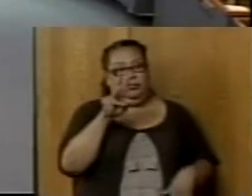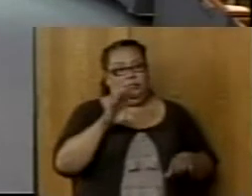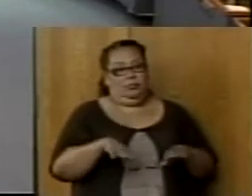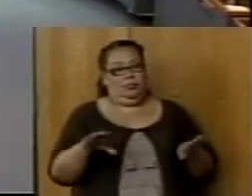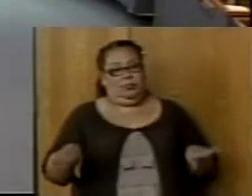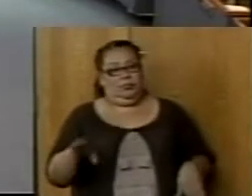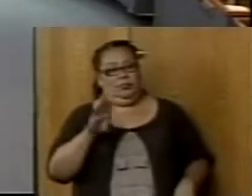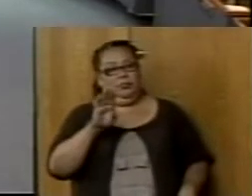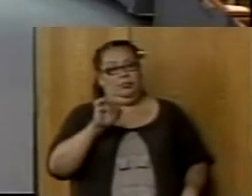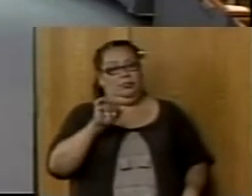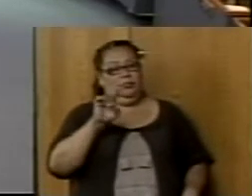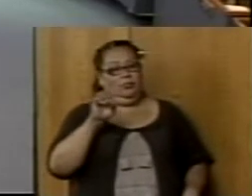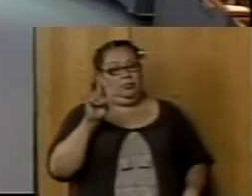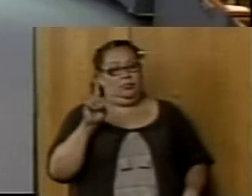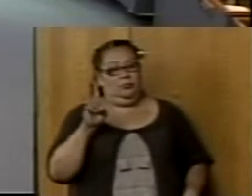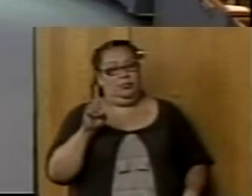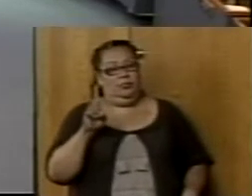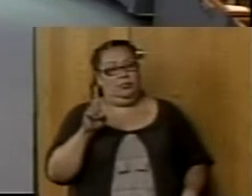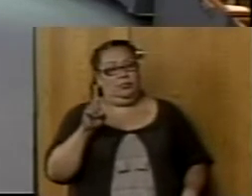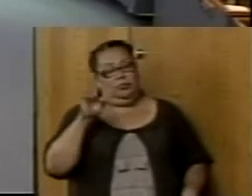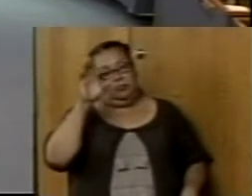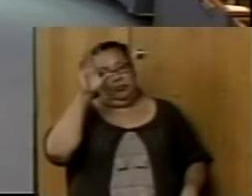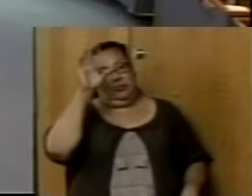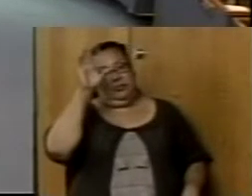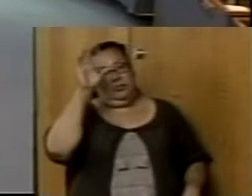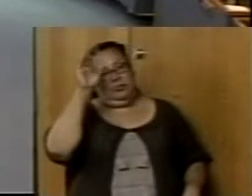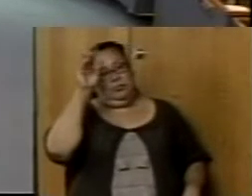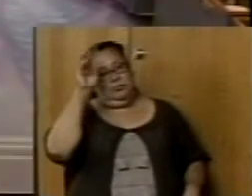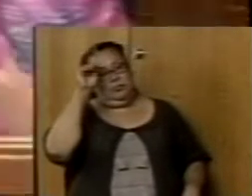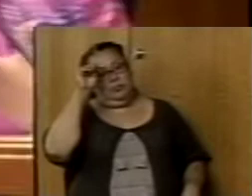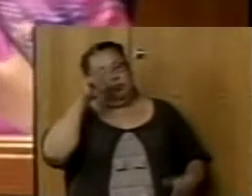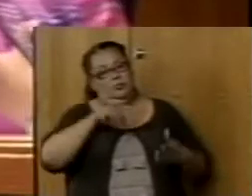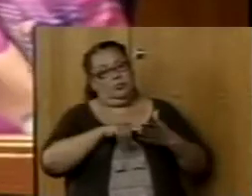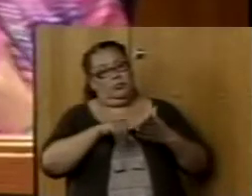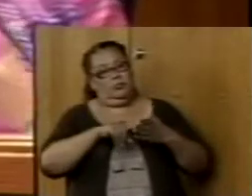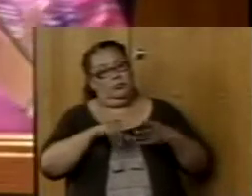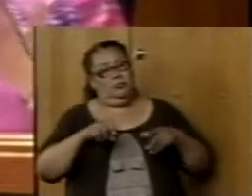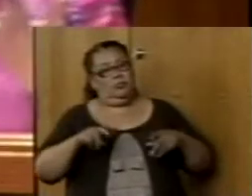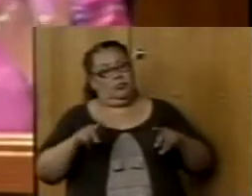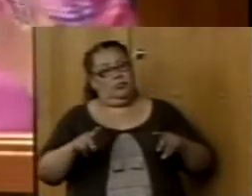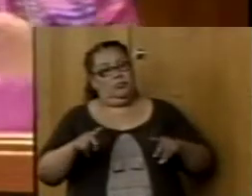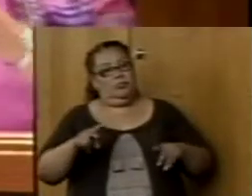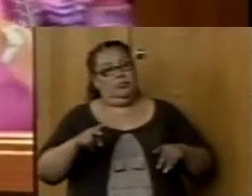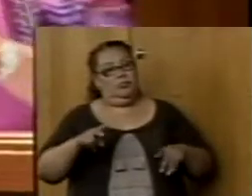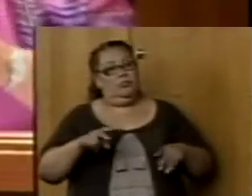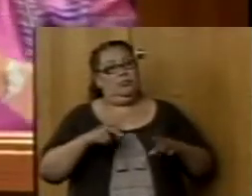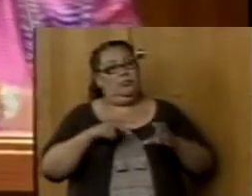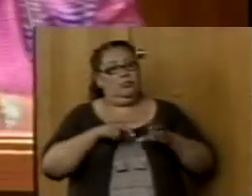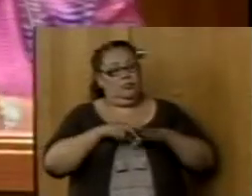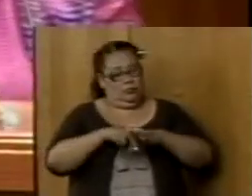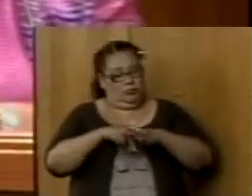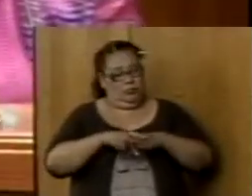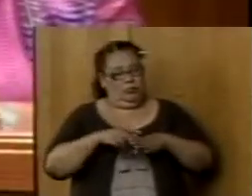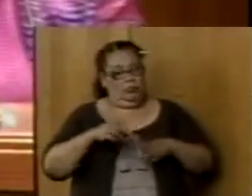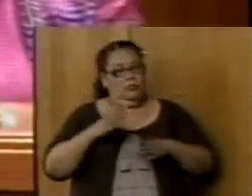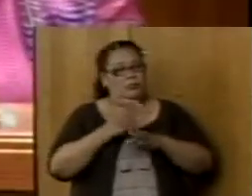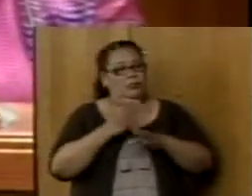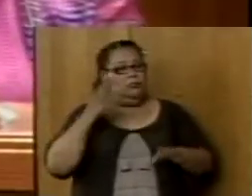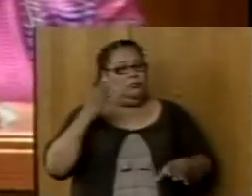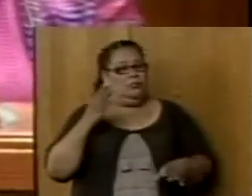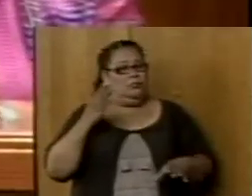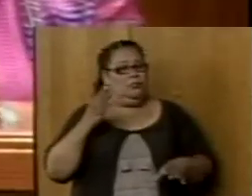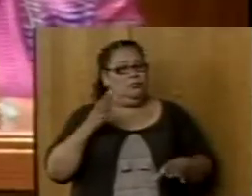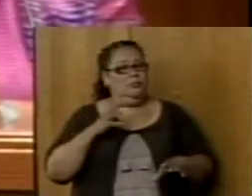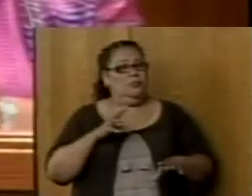BISD. And my boys were afforded the opportunity to drive the bus, to ride a bus. And they were